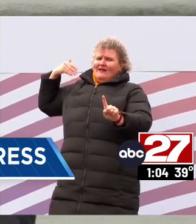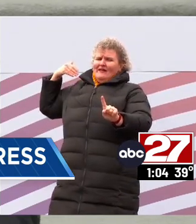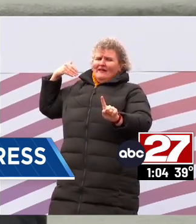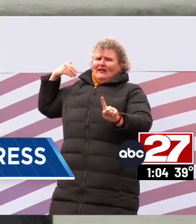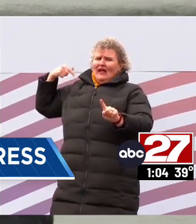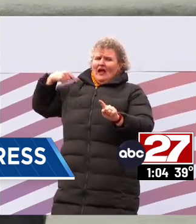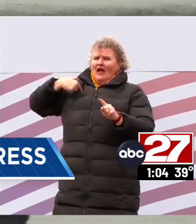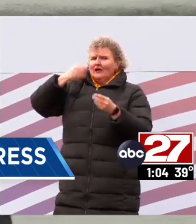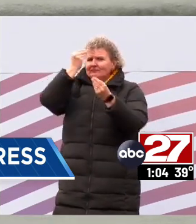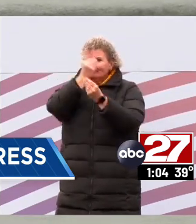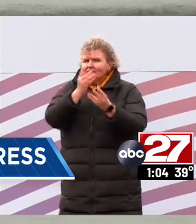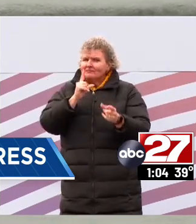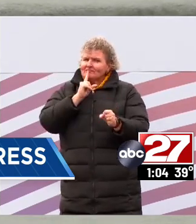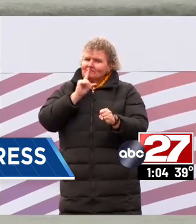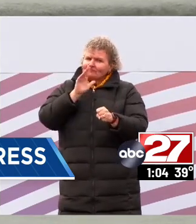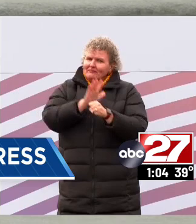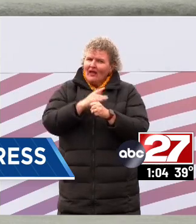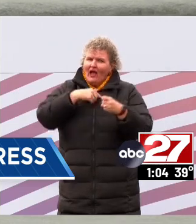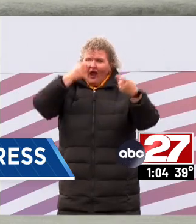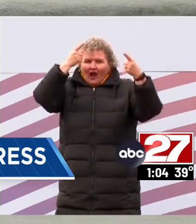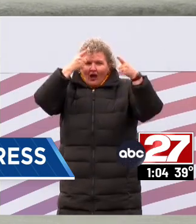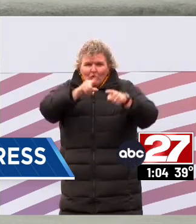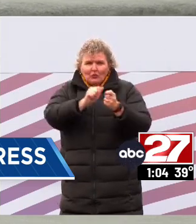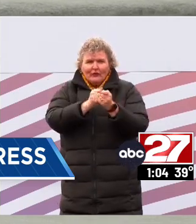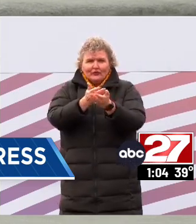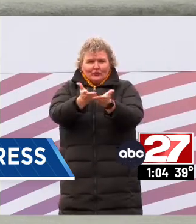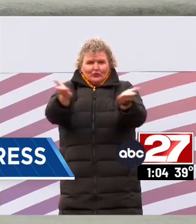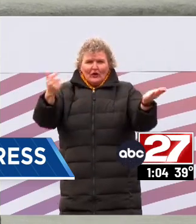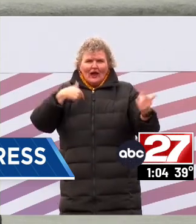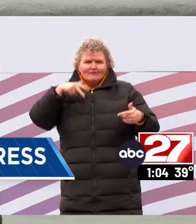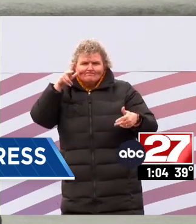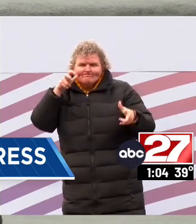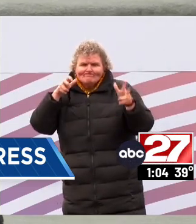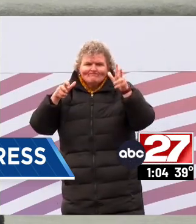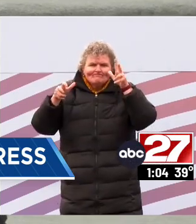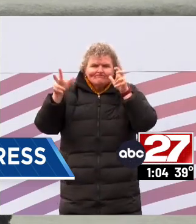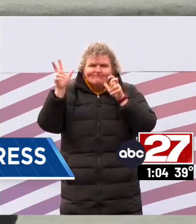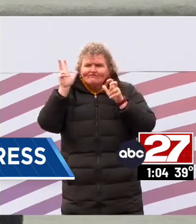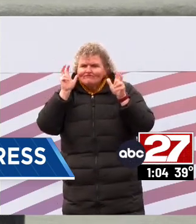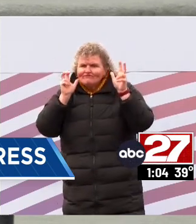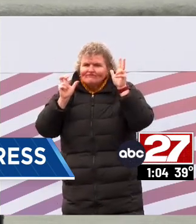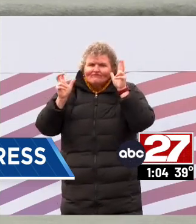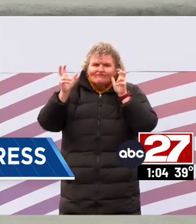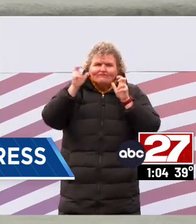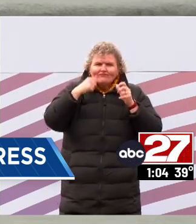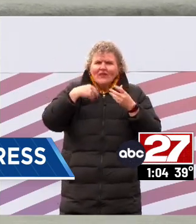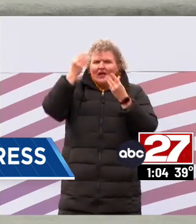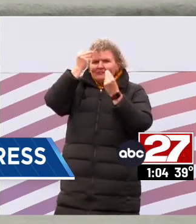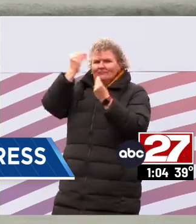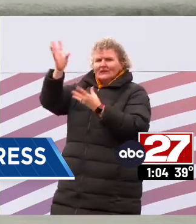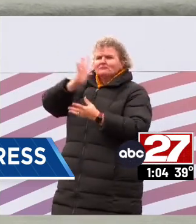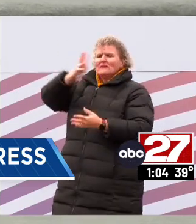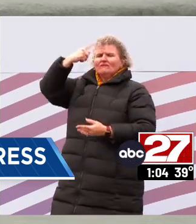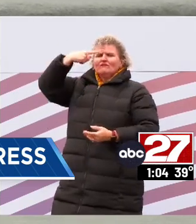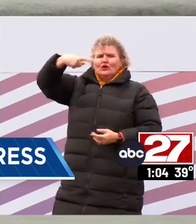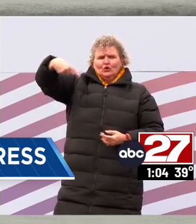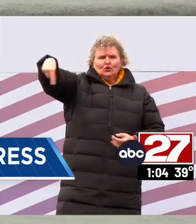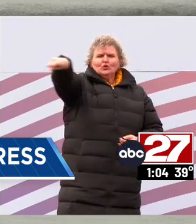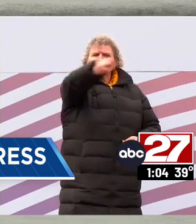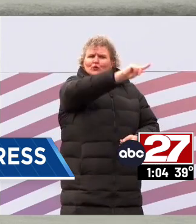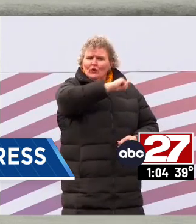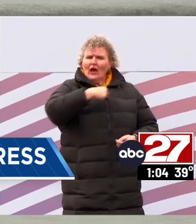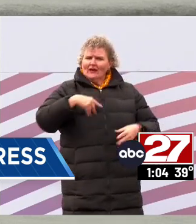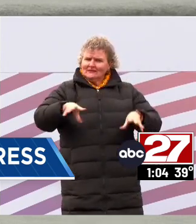pact with the people to listen and to be your voice. And I accept the responsibility that you've bestowed upon